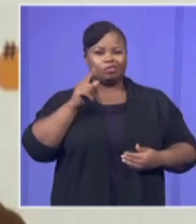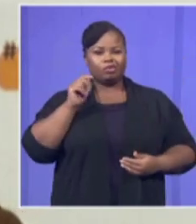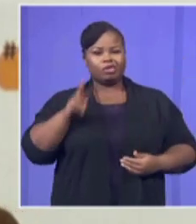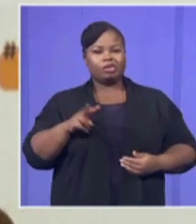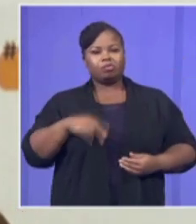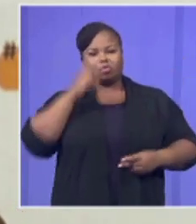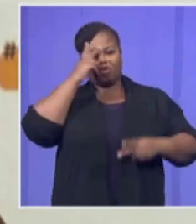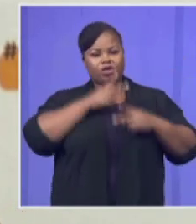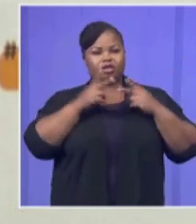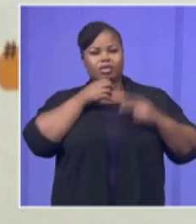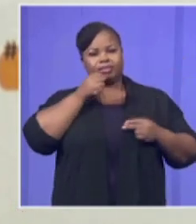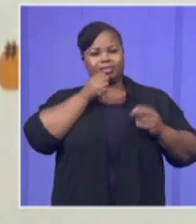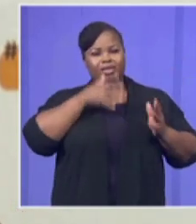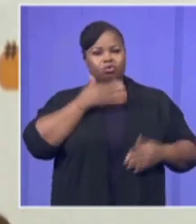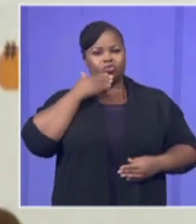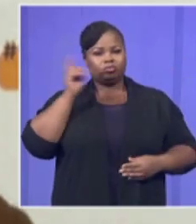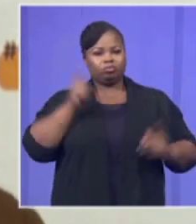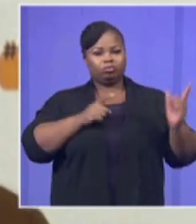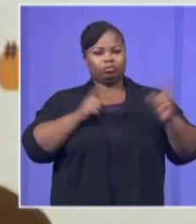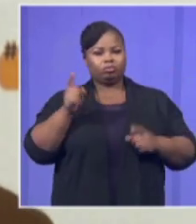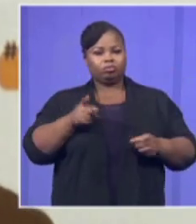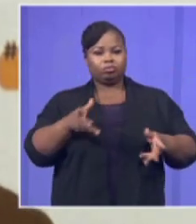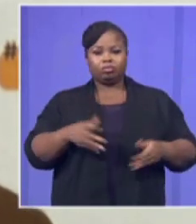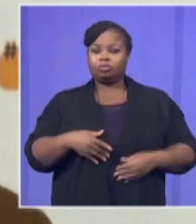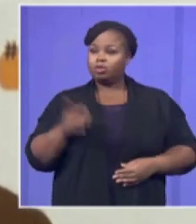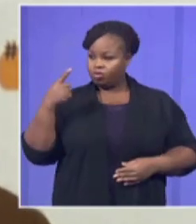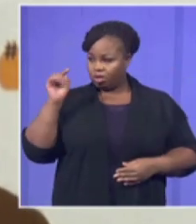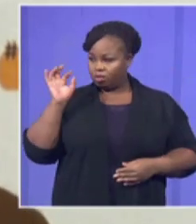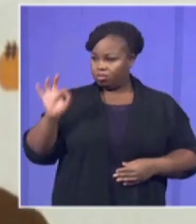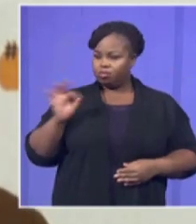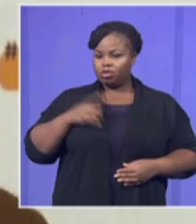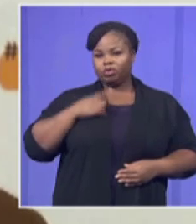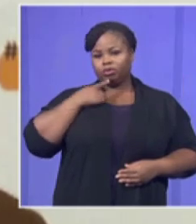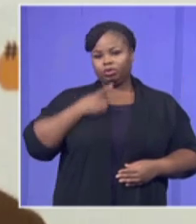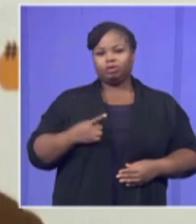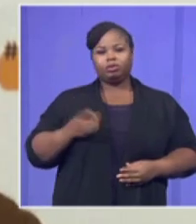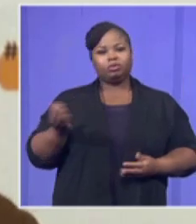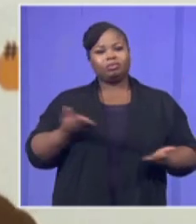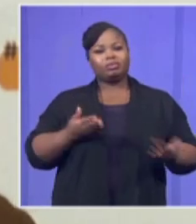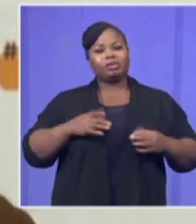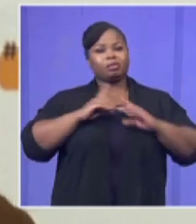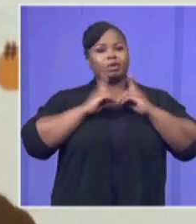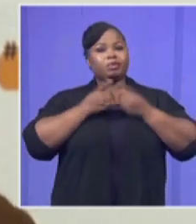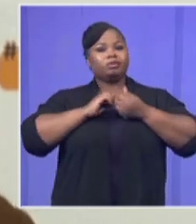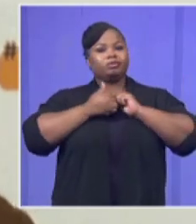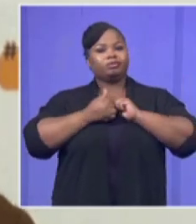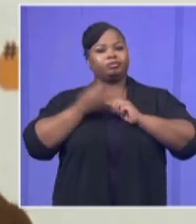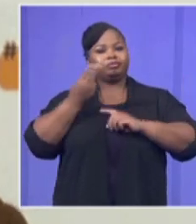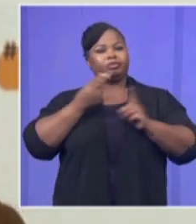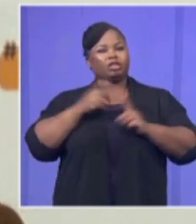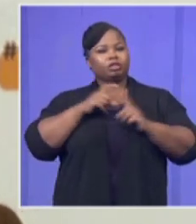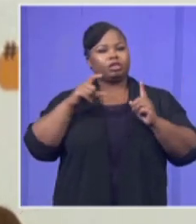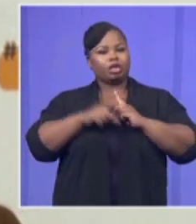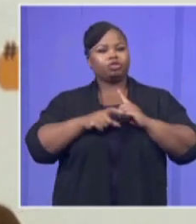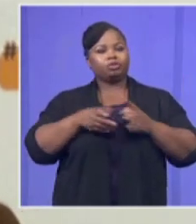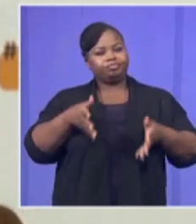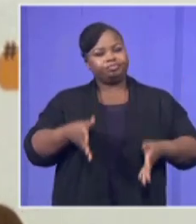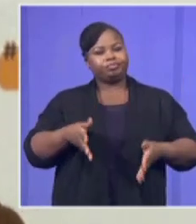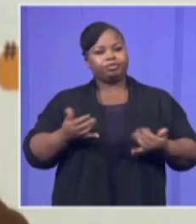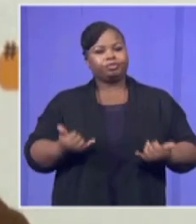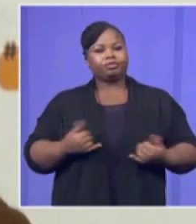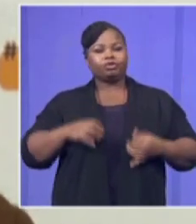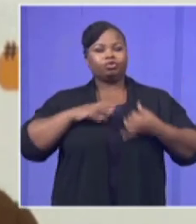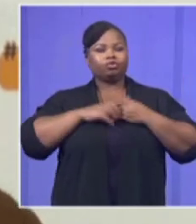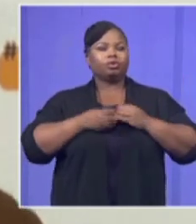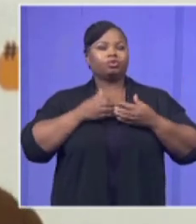professional artists who are here as well. As you rightly pointed out in your intro, the Department of Sports, Recreation, Arts and Culture is here to try and